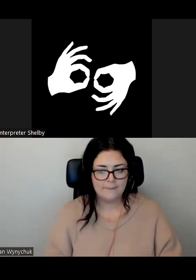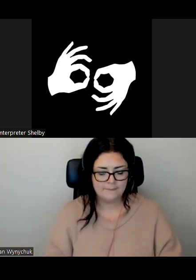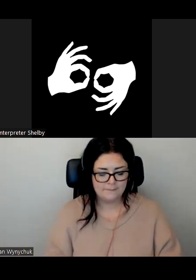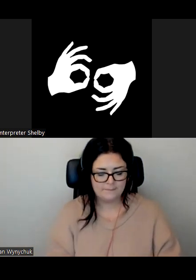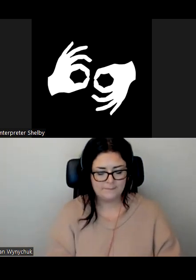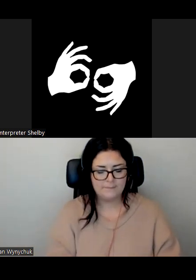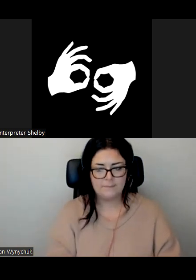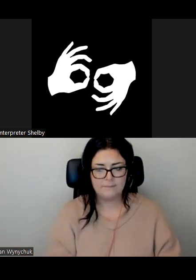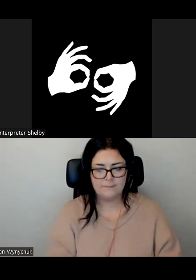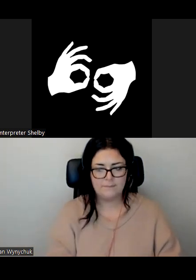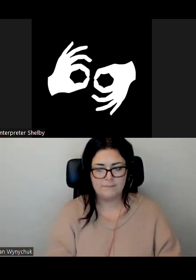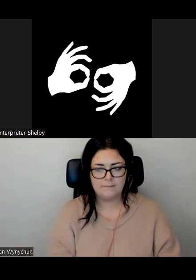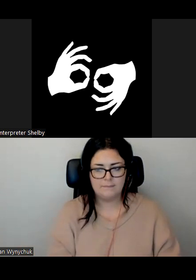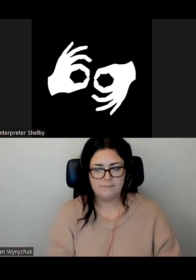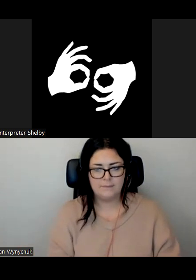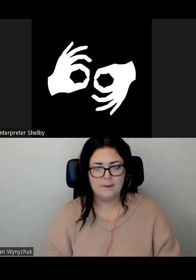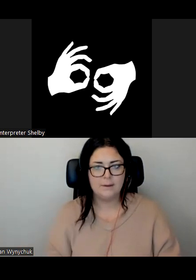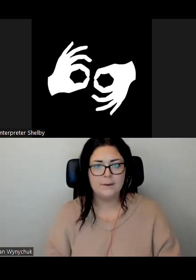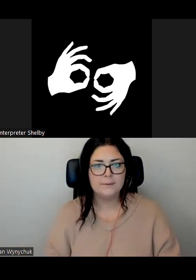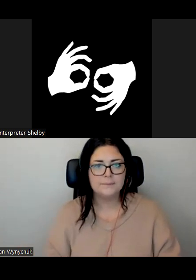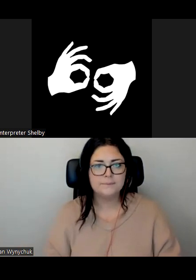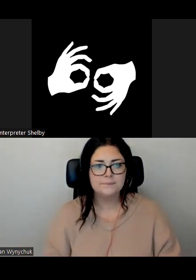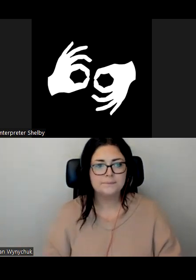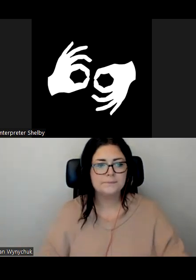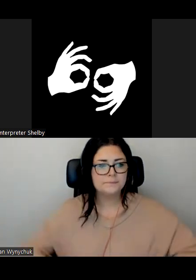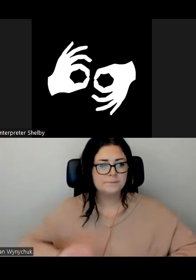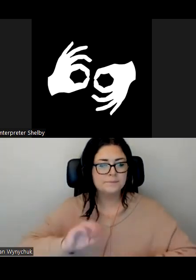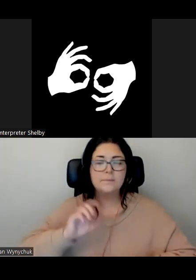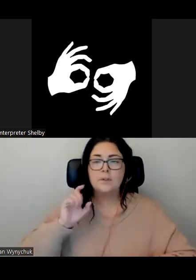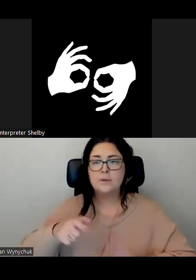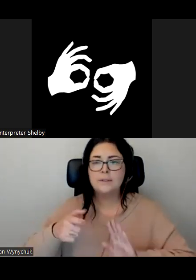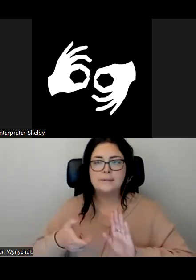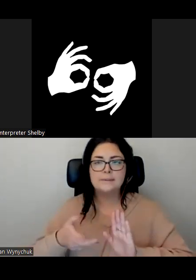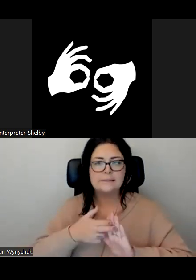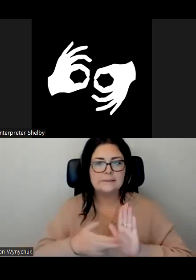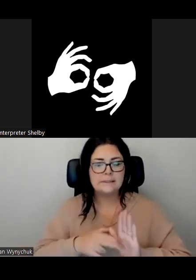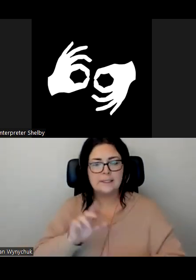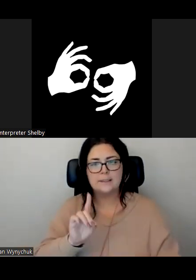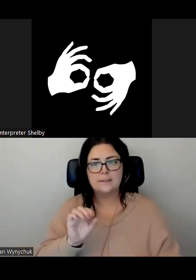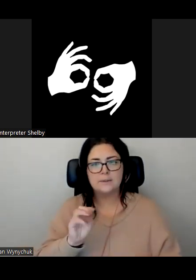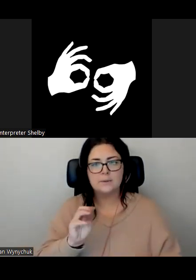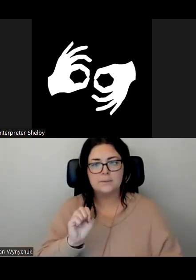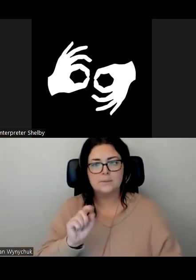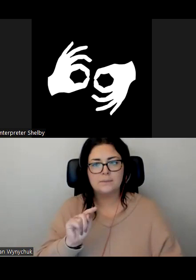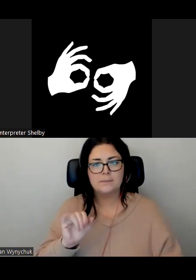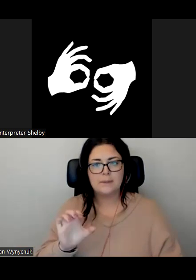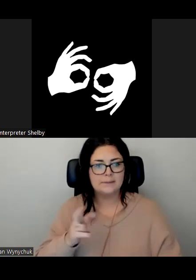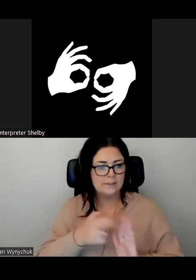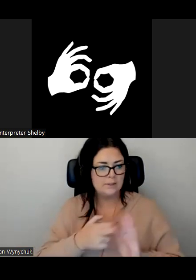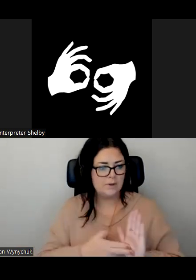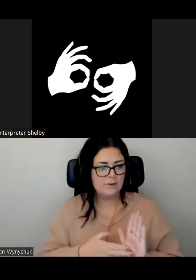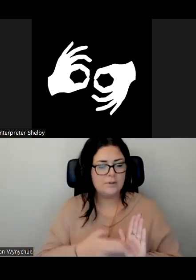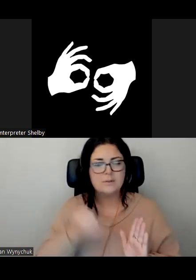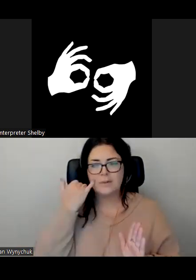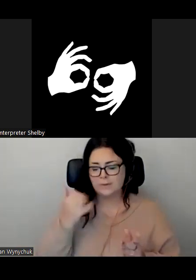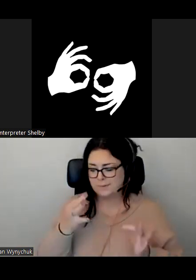that we can do to protect our common law spouses is to create a domestic contract. So when you decide that, yeah, I want to be a common law